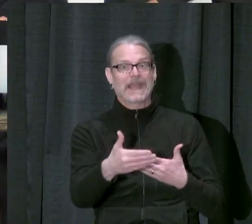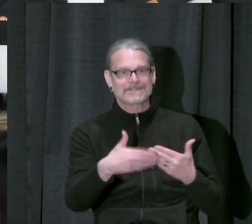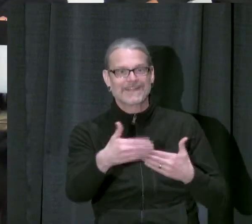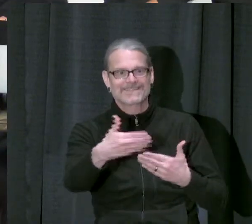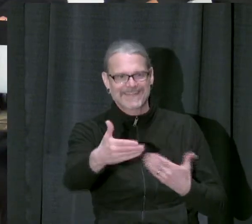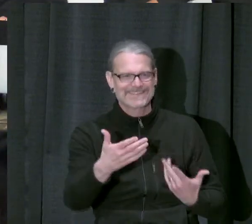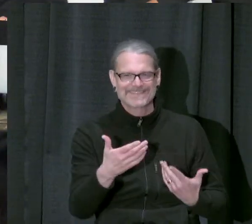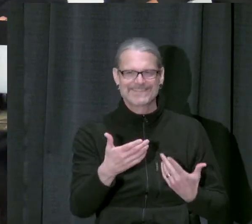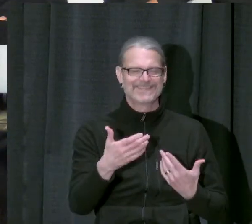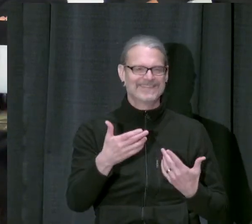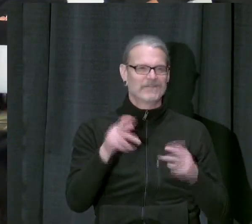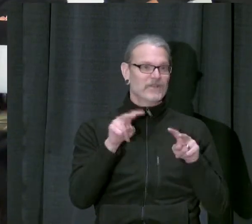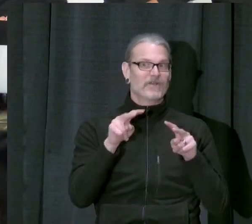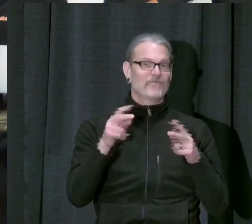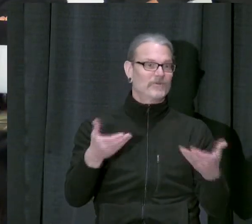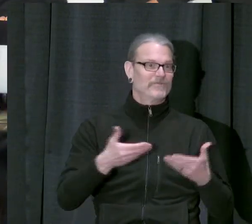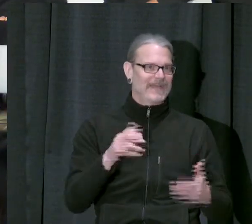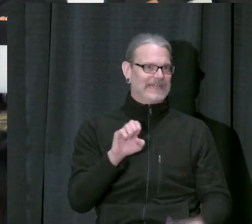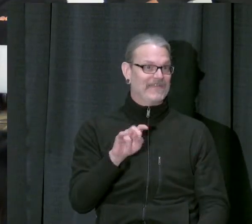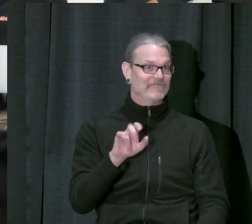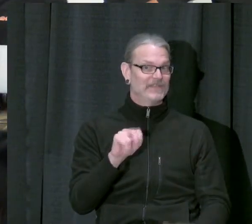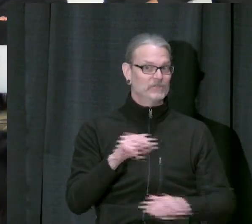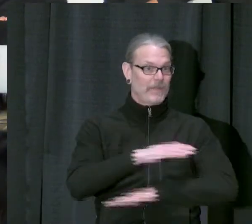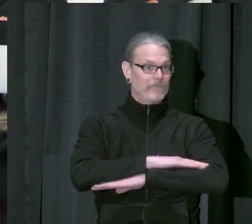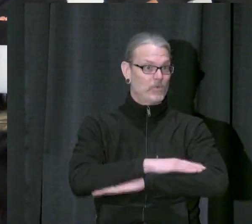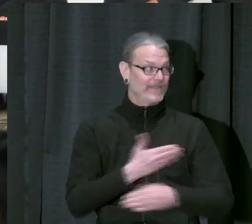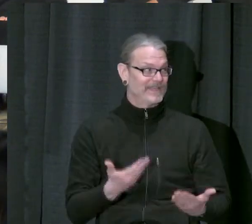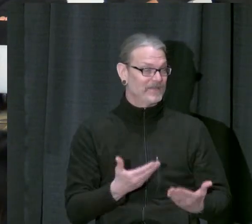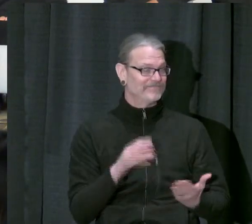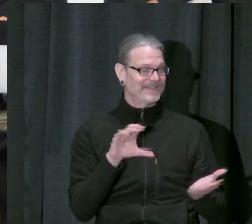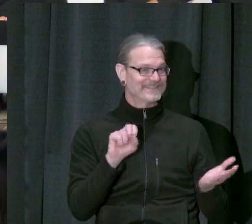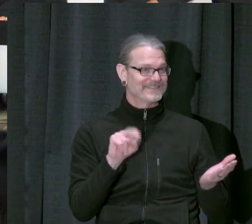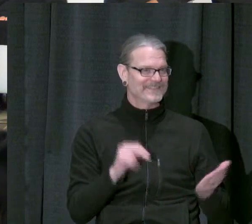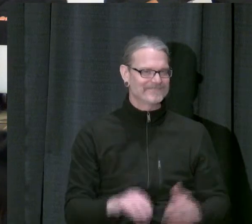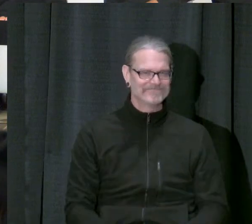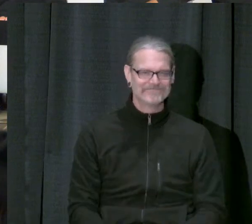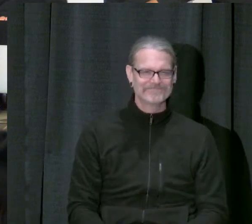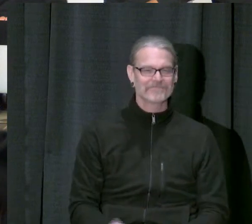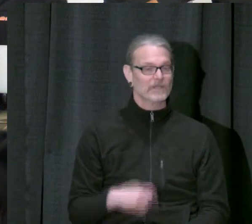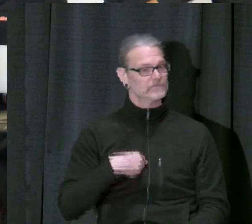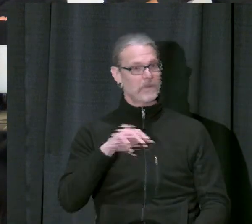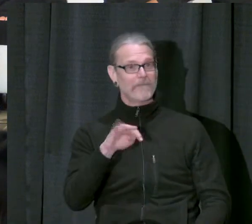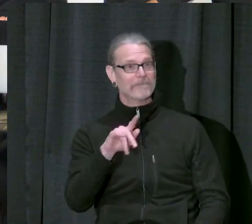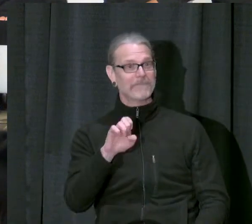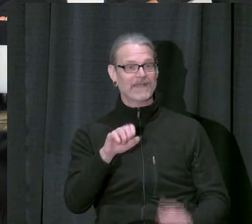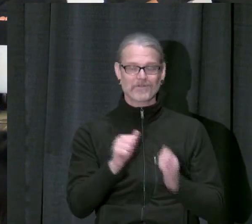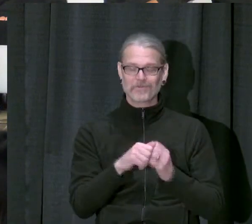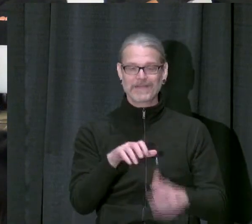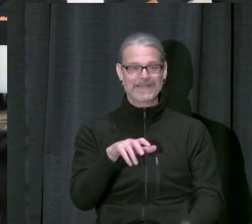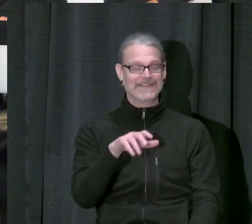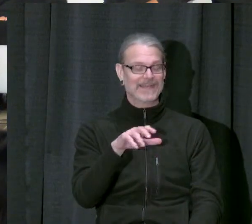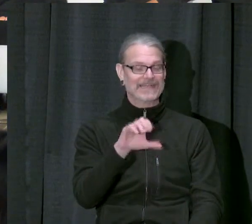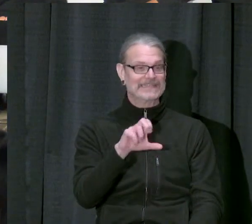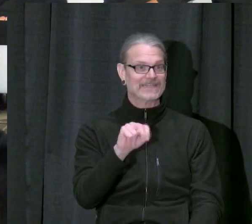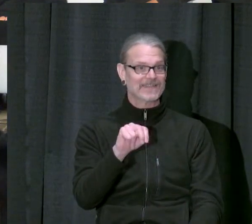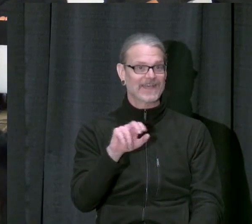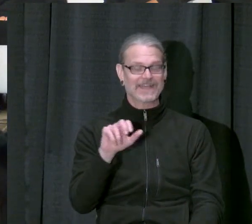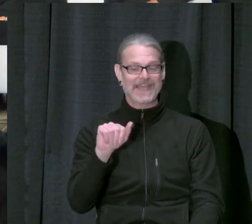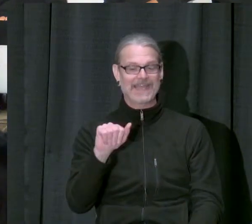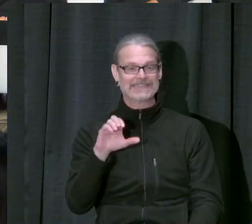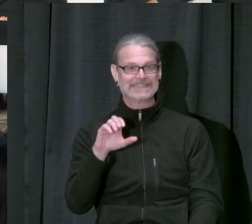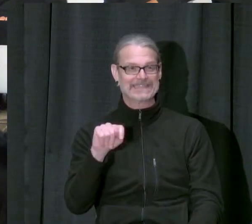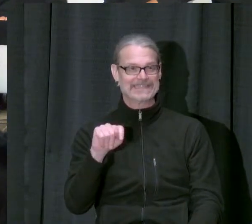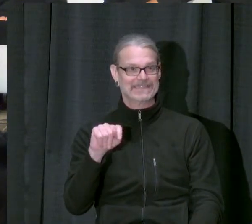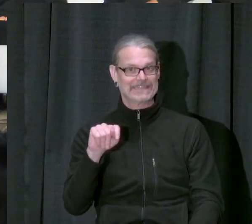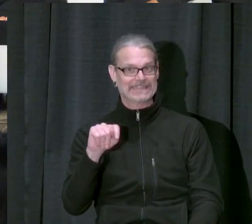Envision's booth here at CSUN. So this is Mike Paciello with CSUN ATC TV. Thanks very much for the